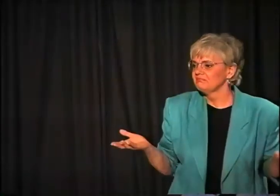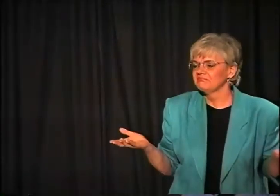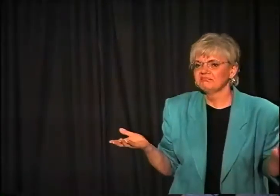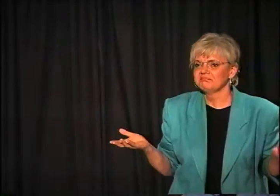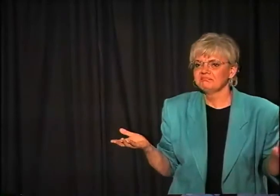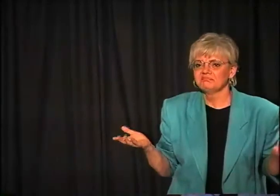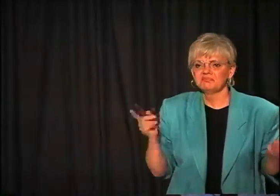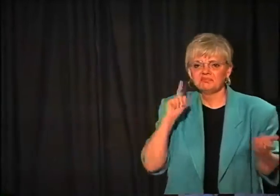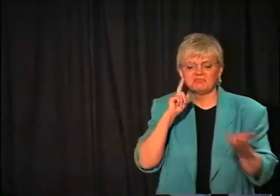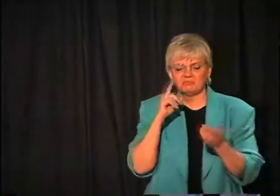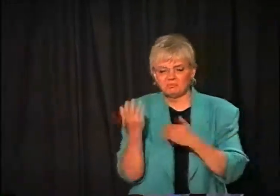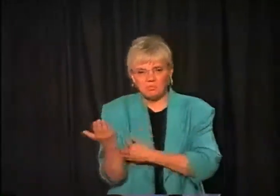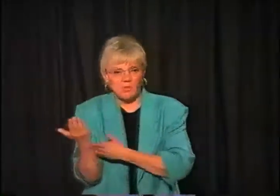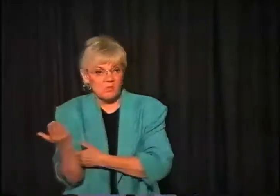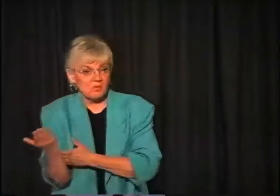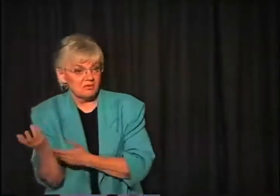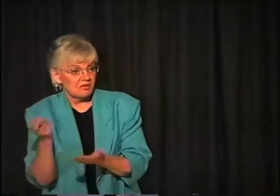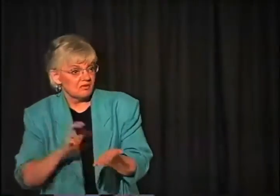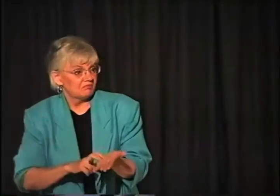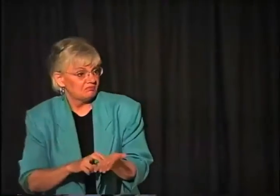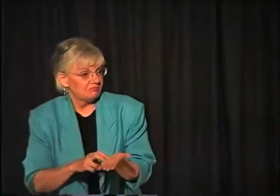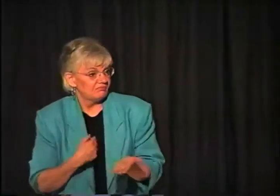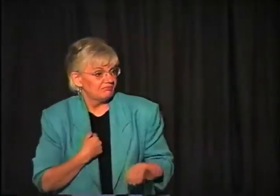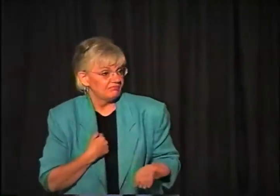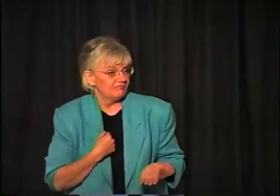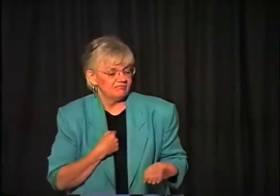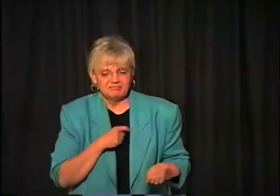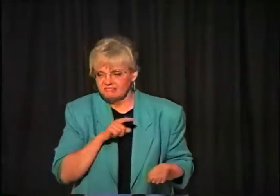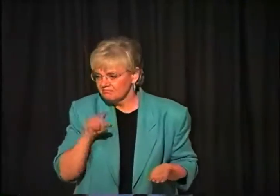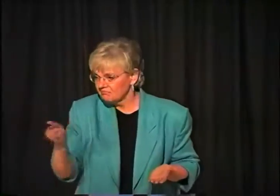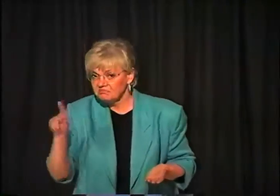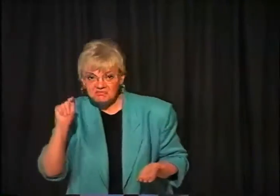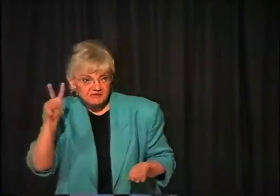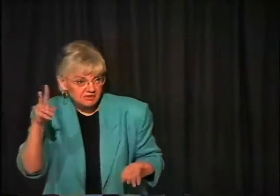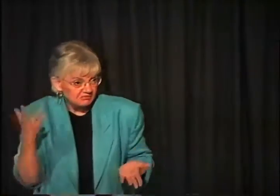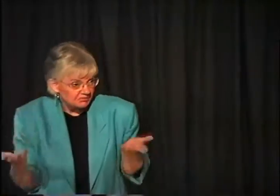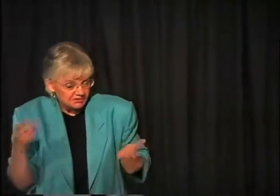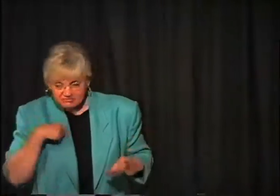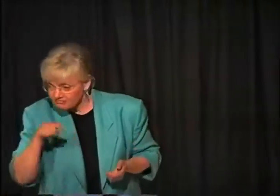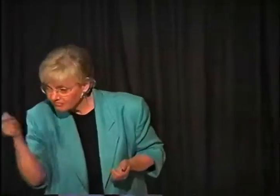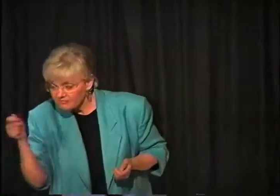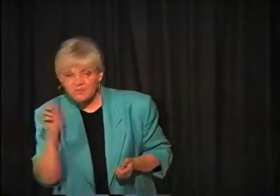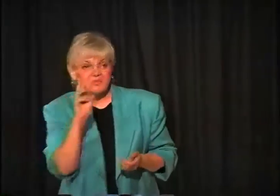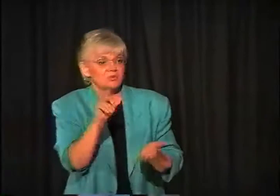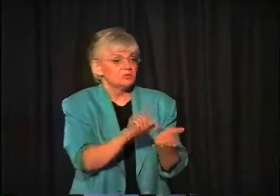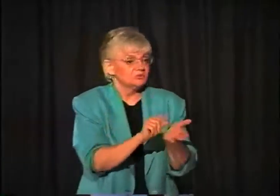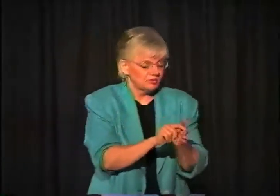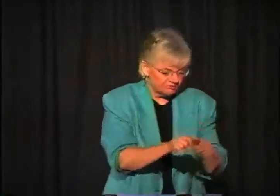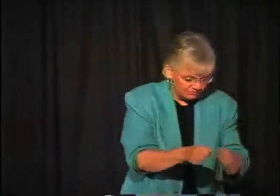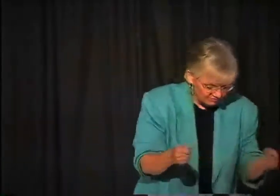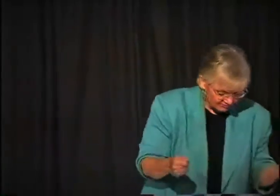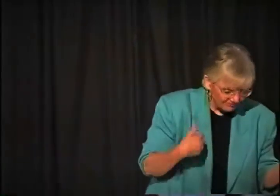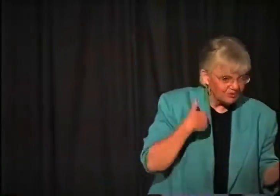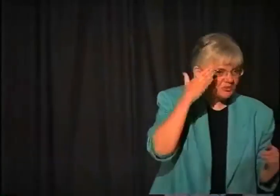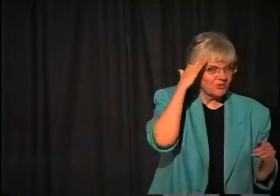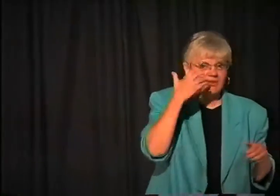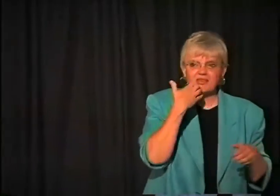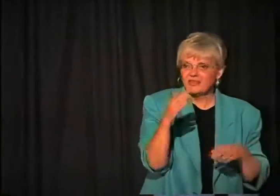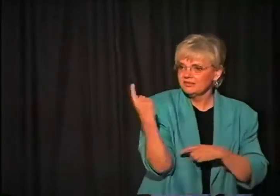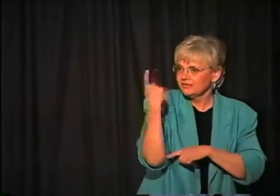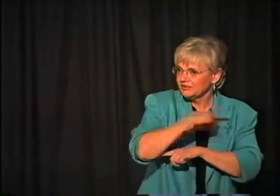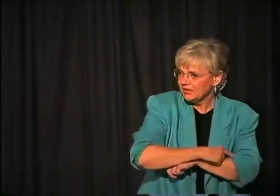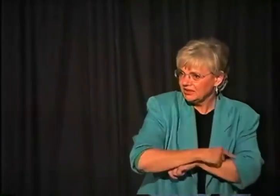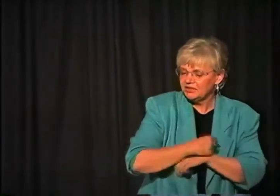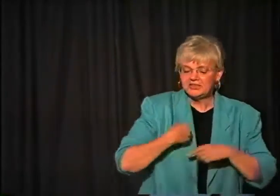that you're slow. Deaf people don't do this. They get up in the morning, flip on the TV for a few minutes, perhaps,